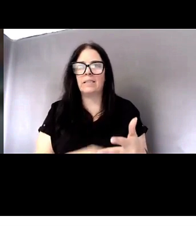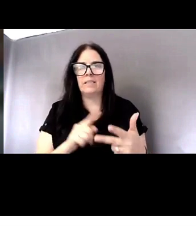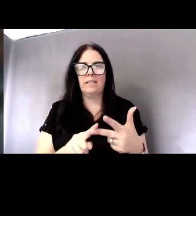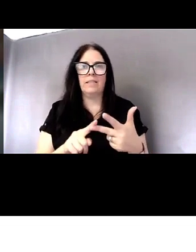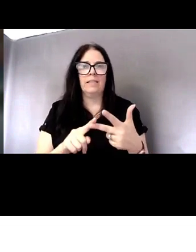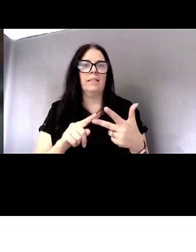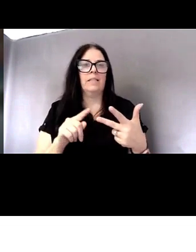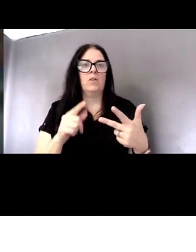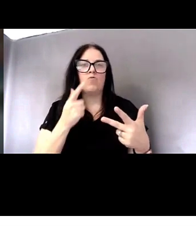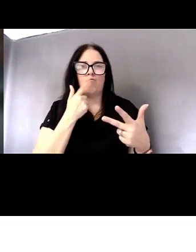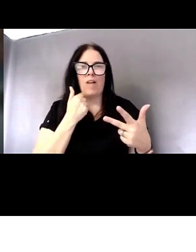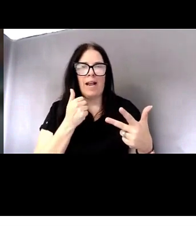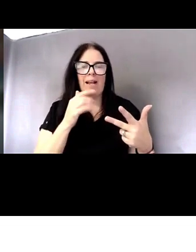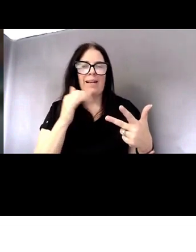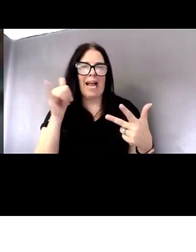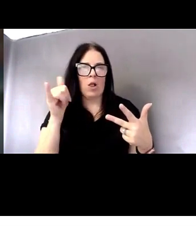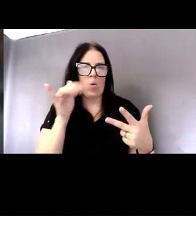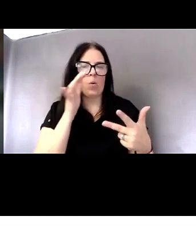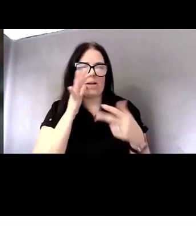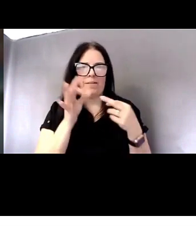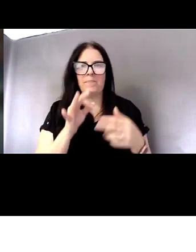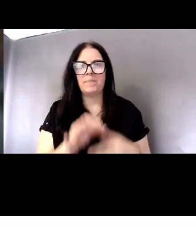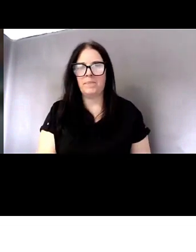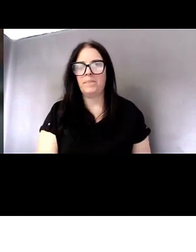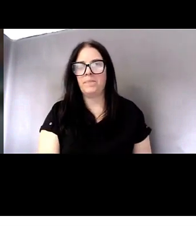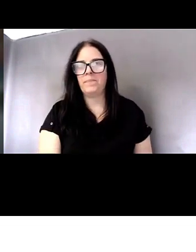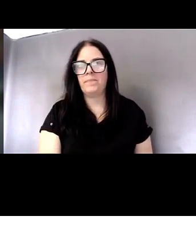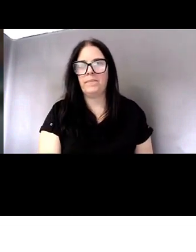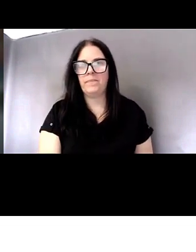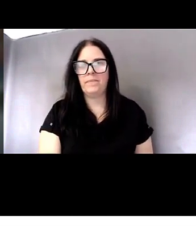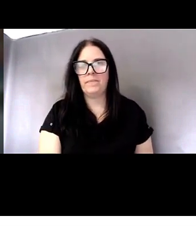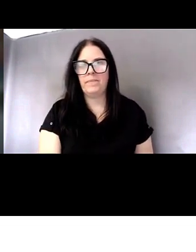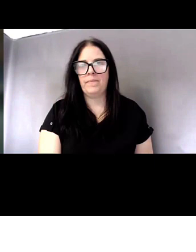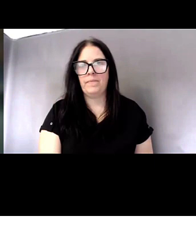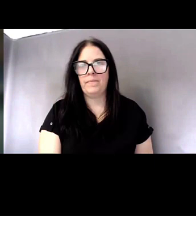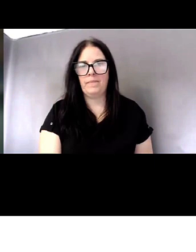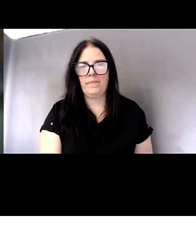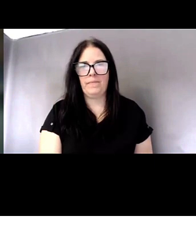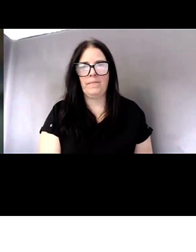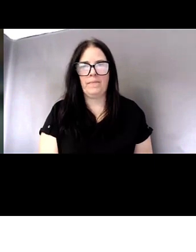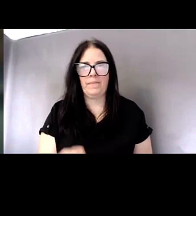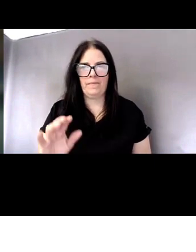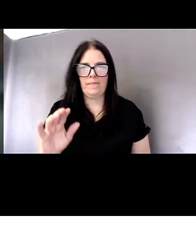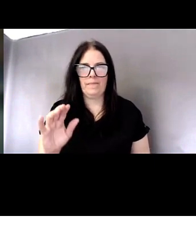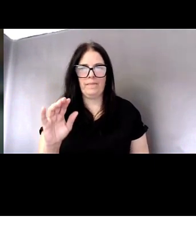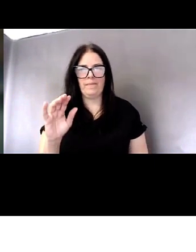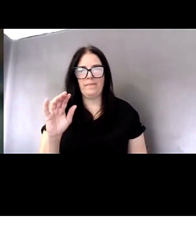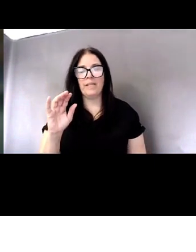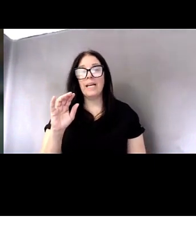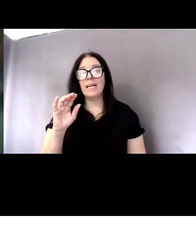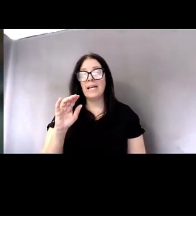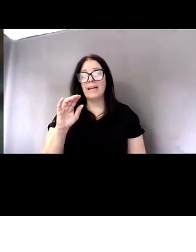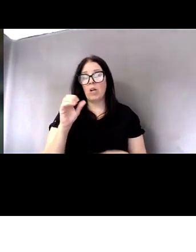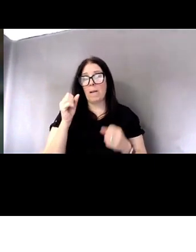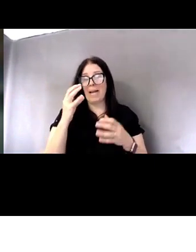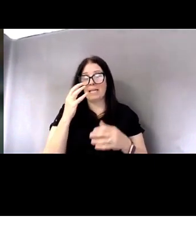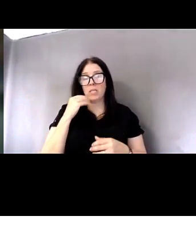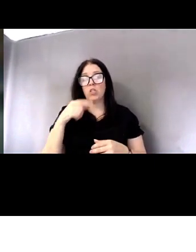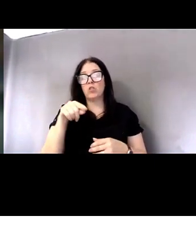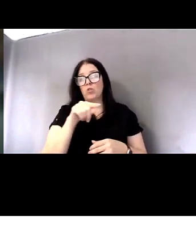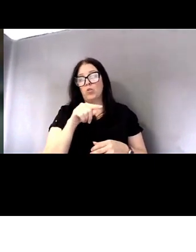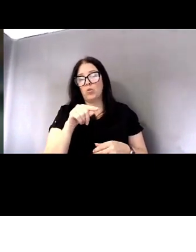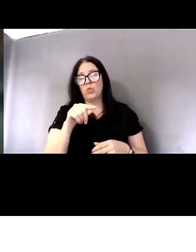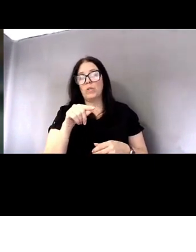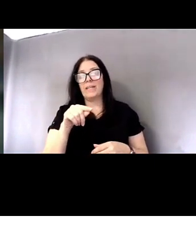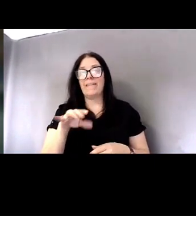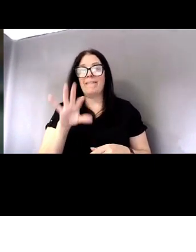that works. For many resources, and you've probably had this experience, you find some great things on a